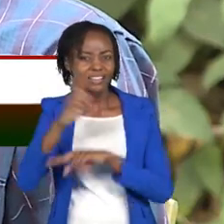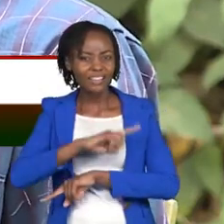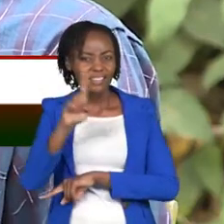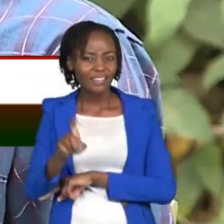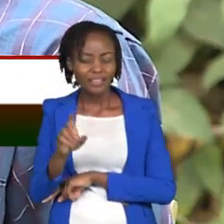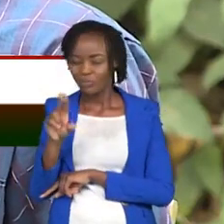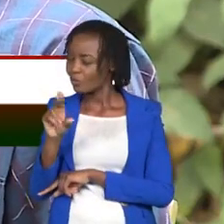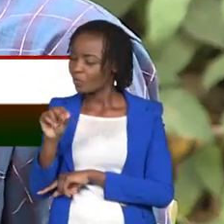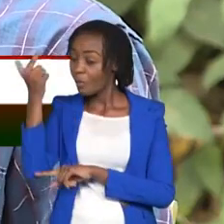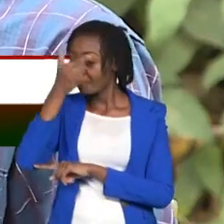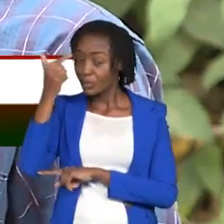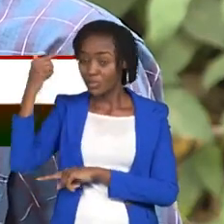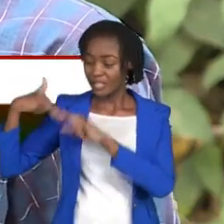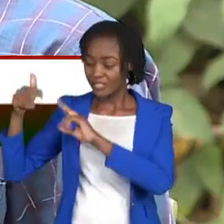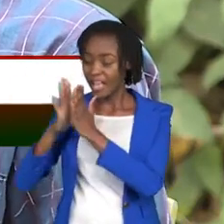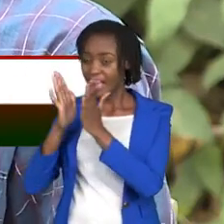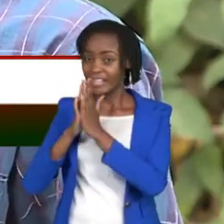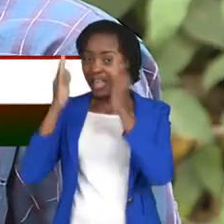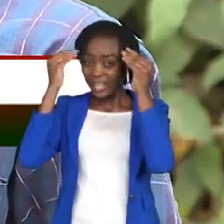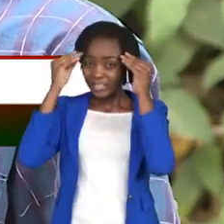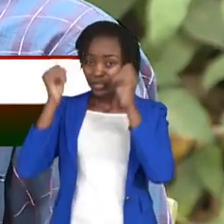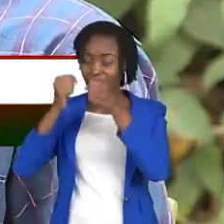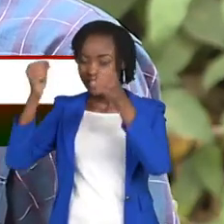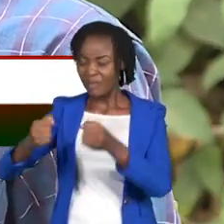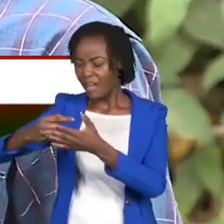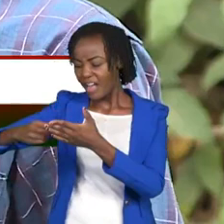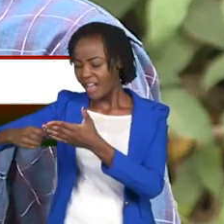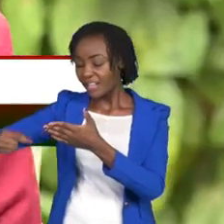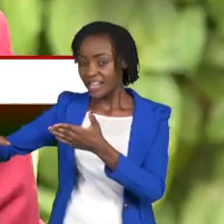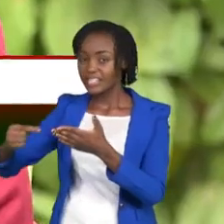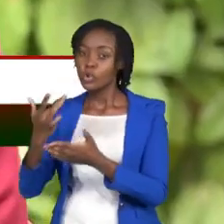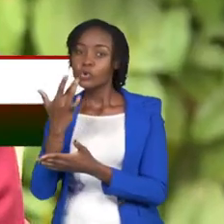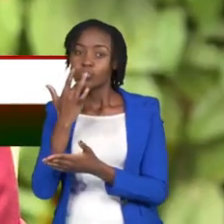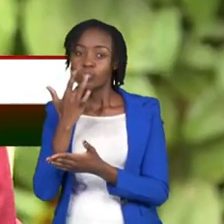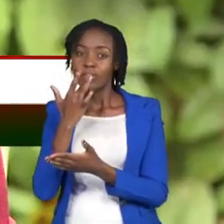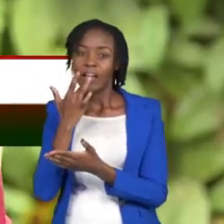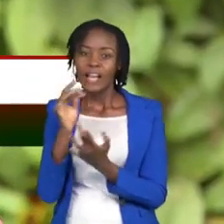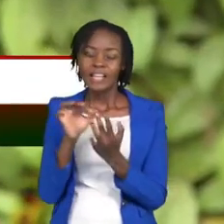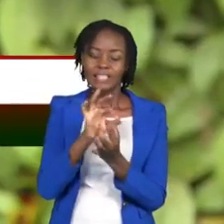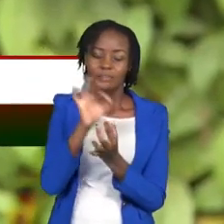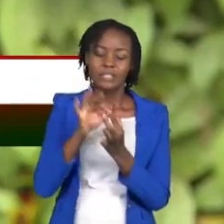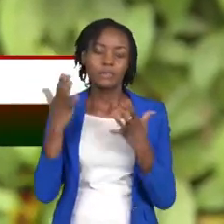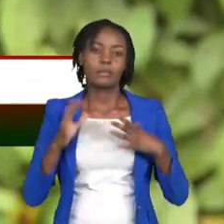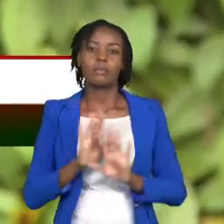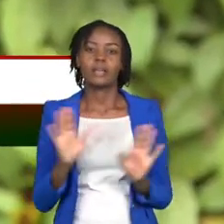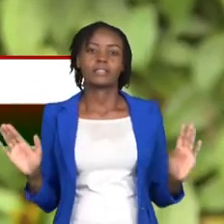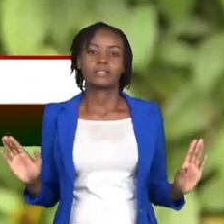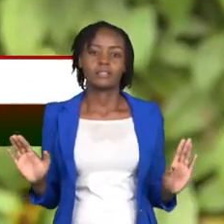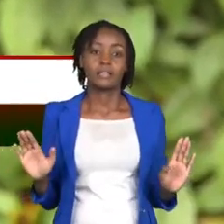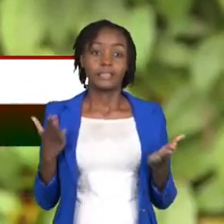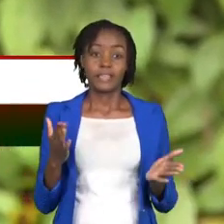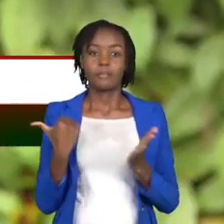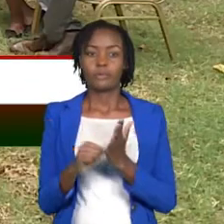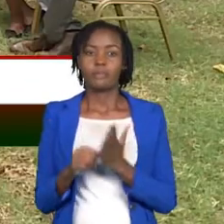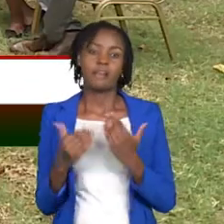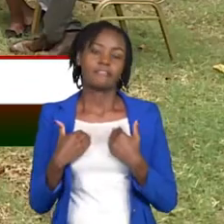history itself and our system, it has been reprinted, rewritten to favor, you know, only a certain class of people. And there is where we are losing it, because